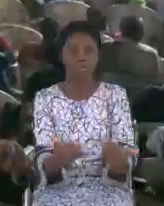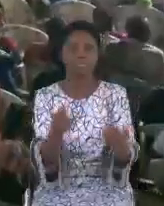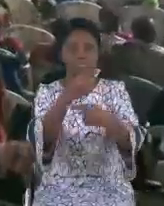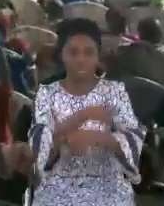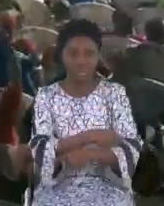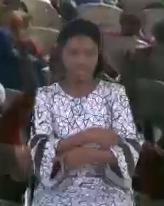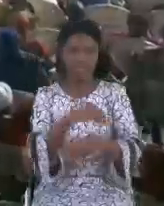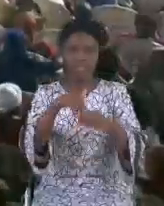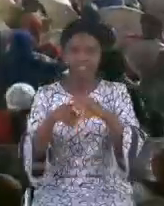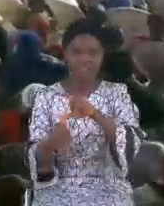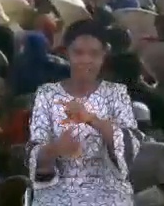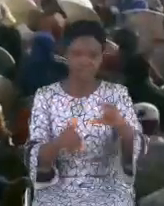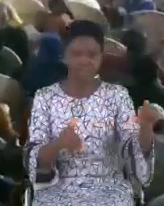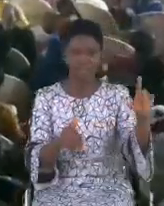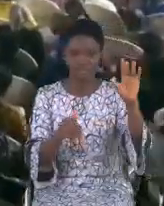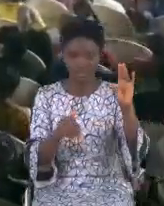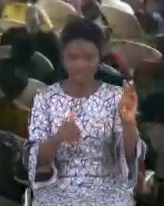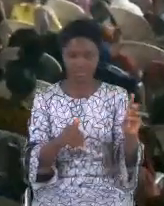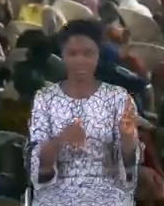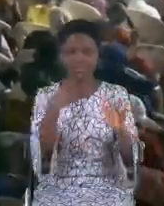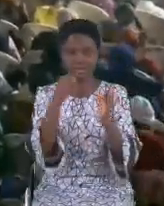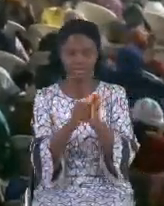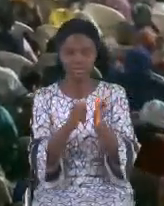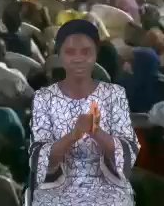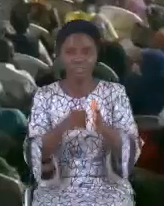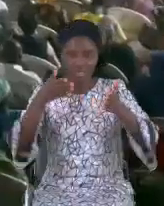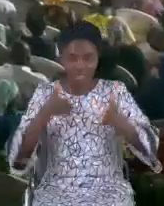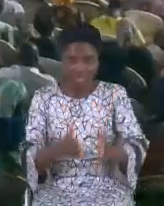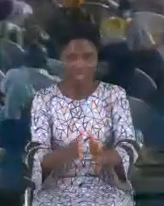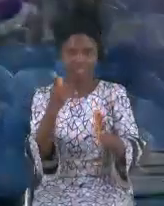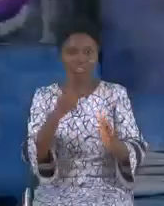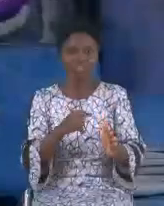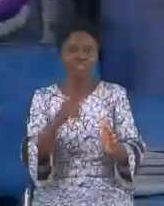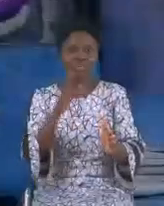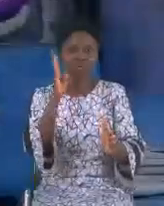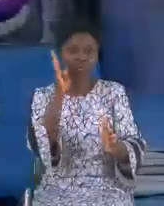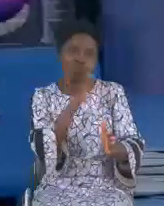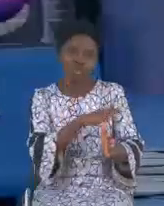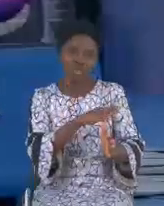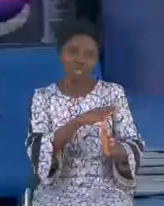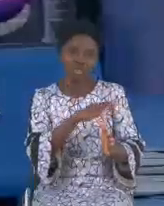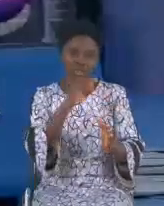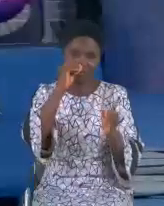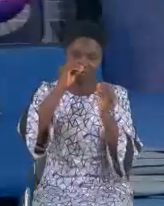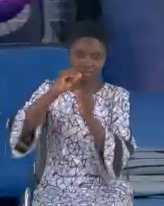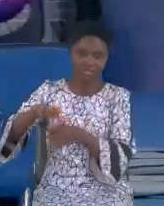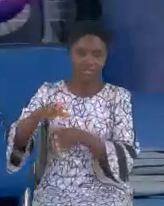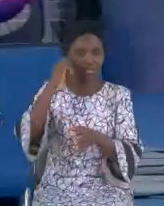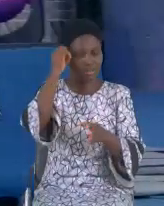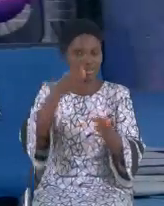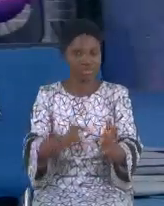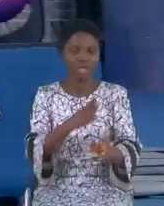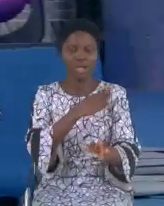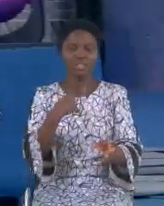Verse 7 says, and let the wicked forsake his way, and the righteous man his